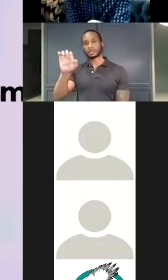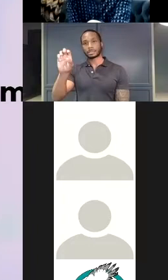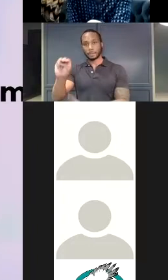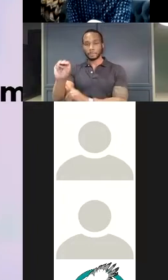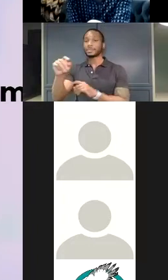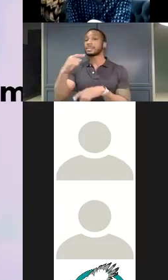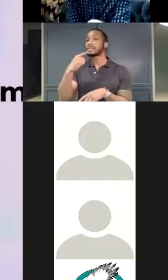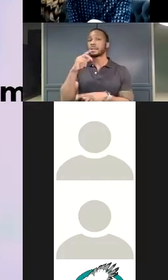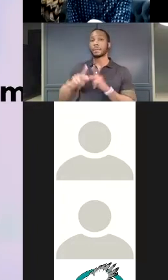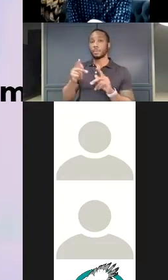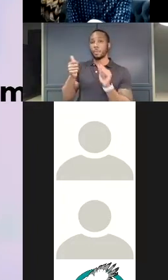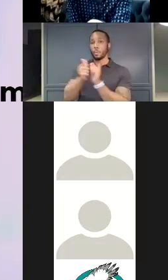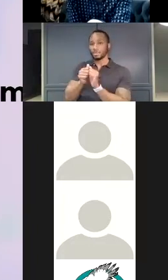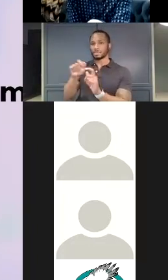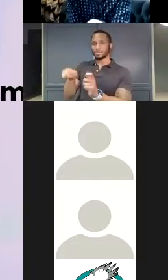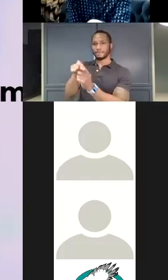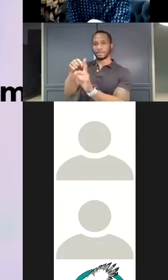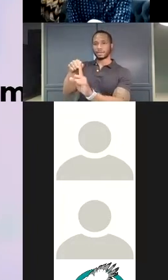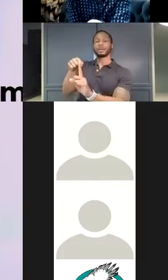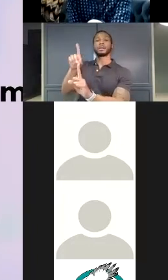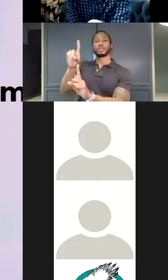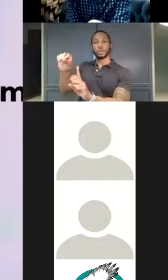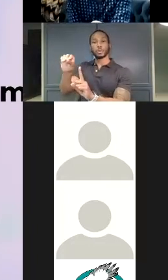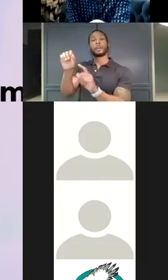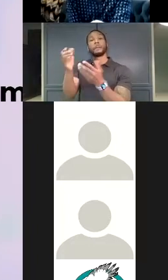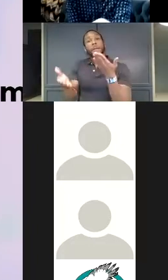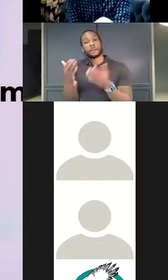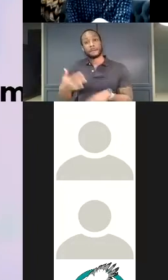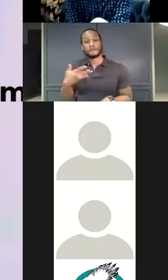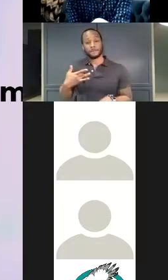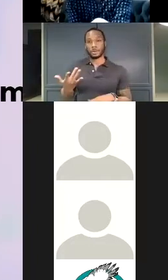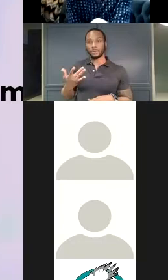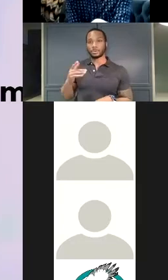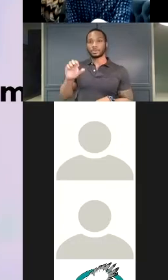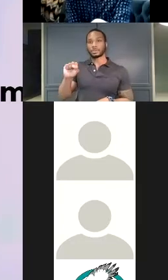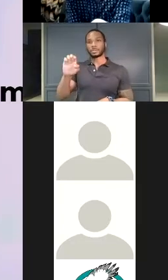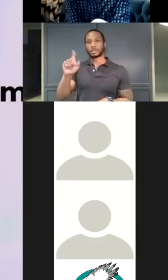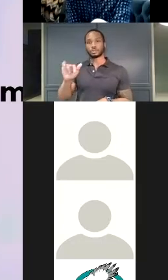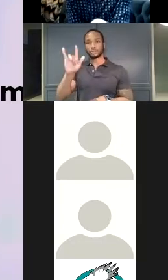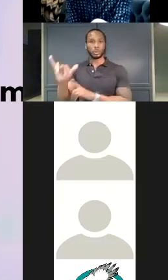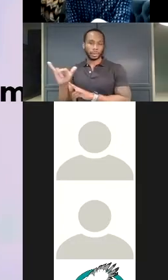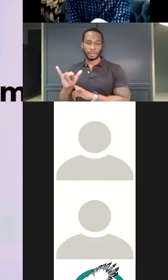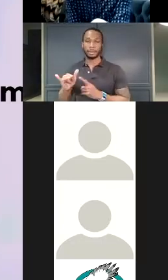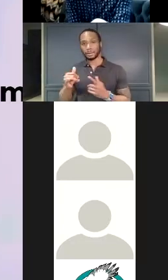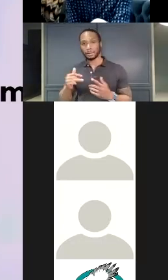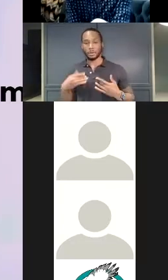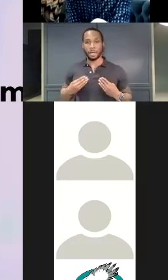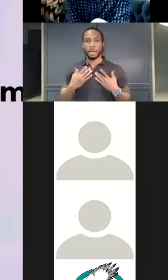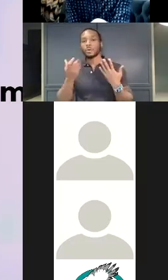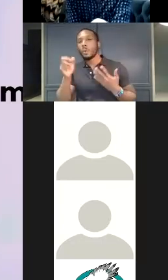with this disorder may feel sexually aroused or masturbate to